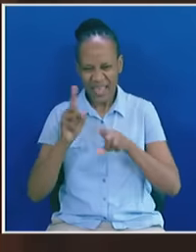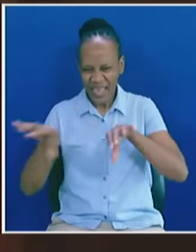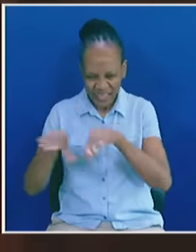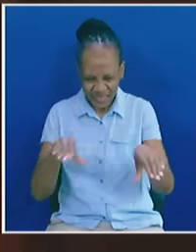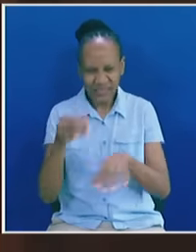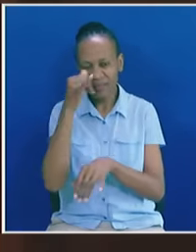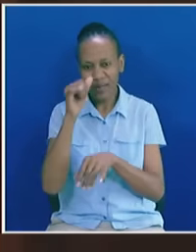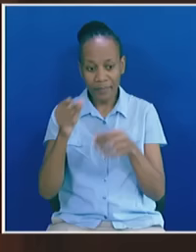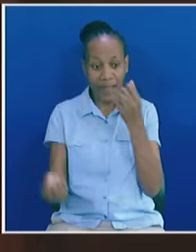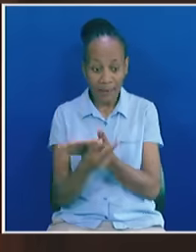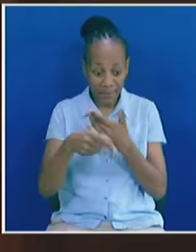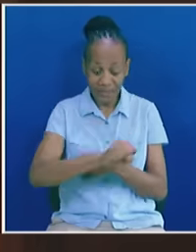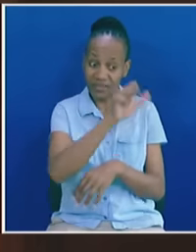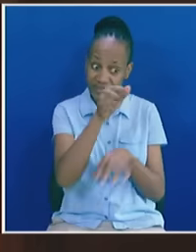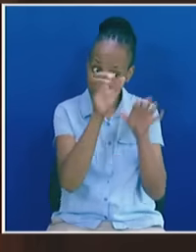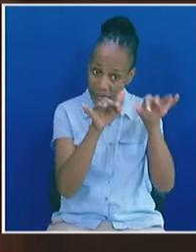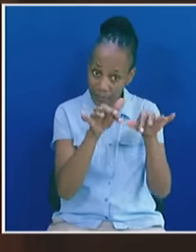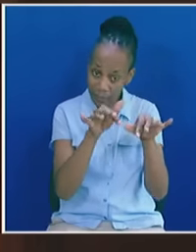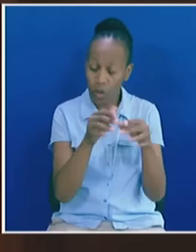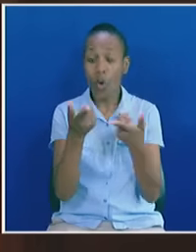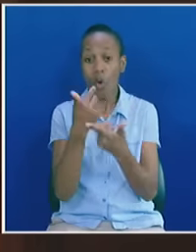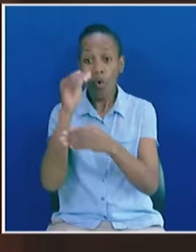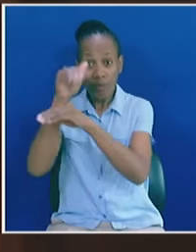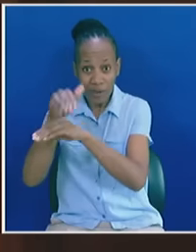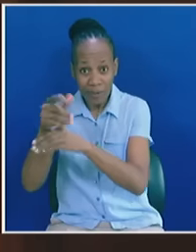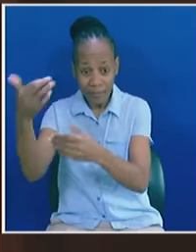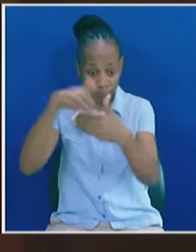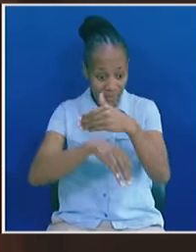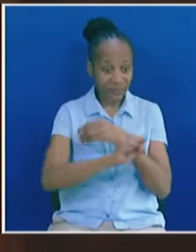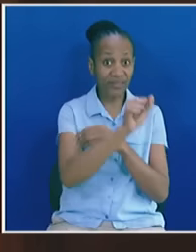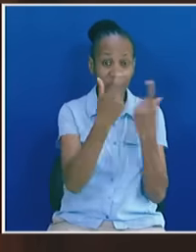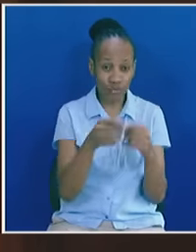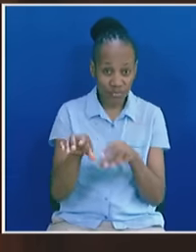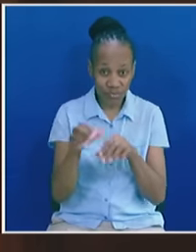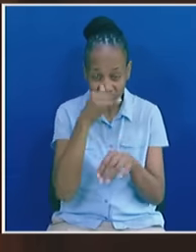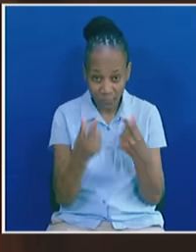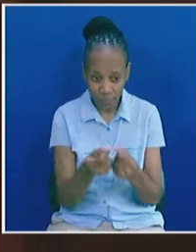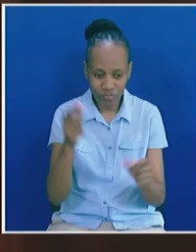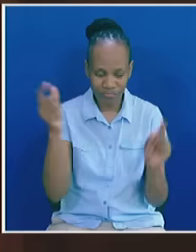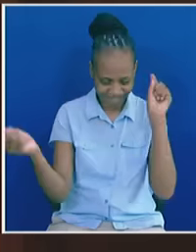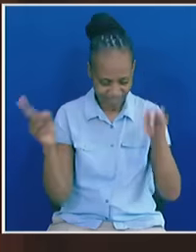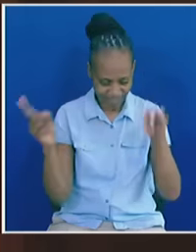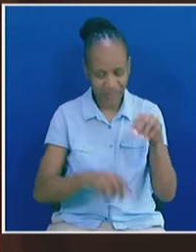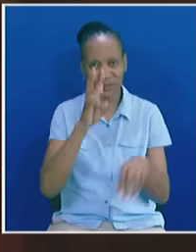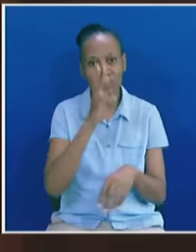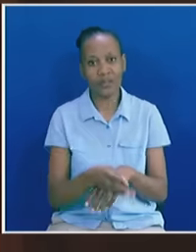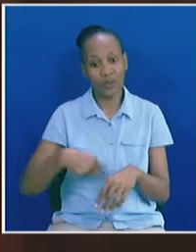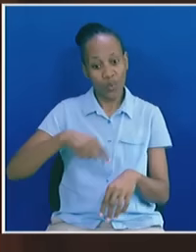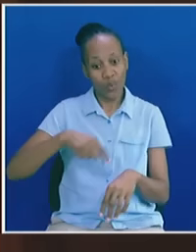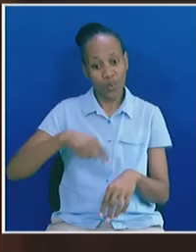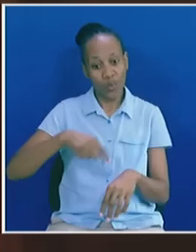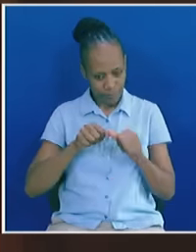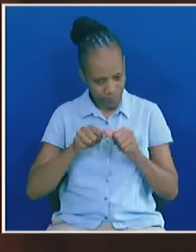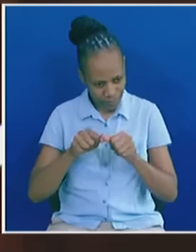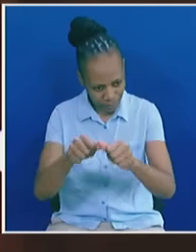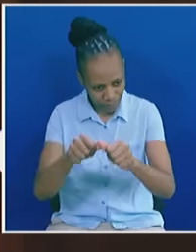either South Africans towards foreigners or foreign nationals. As the state, we will continue to act against those who are illegally